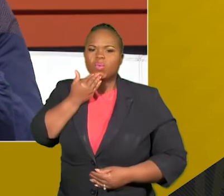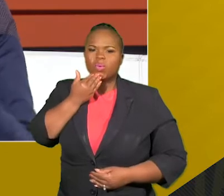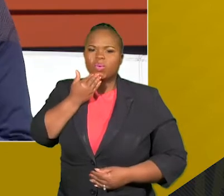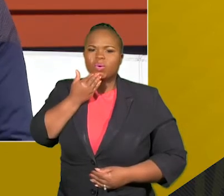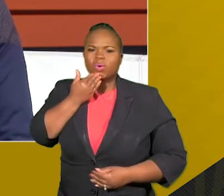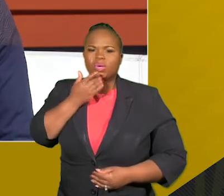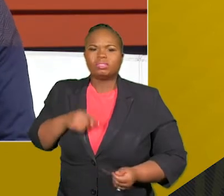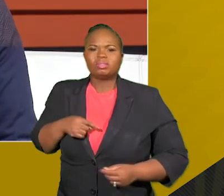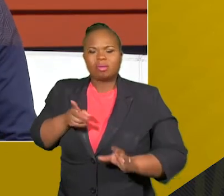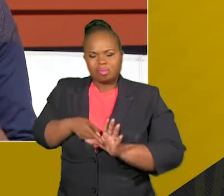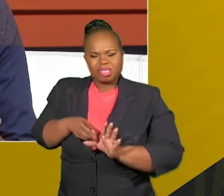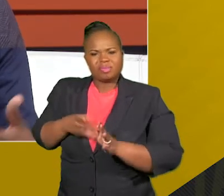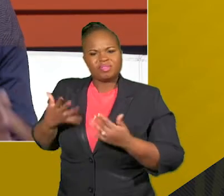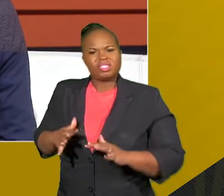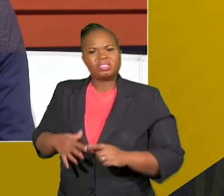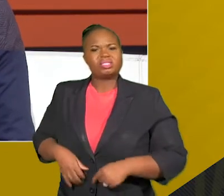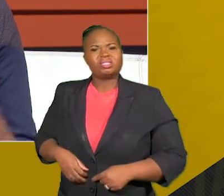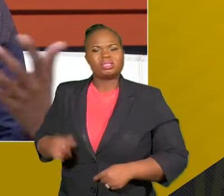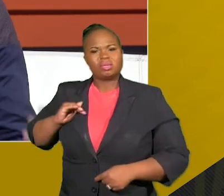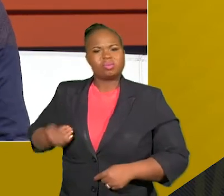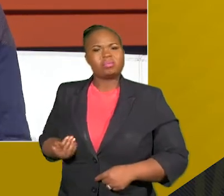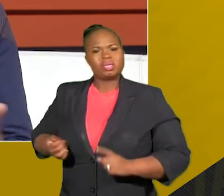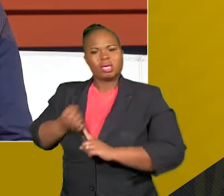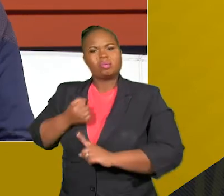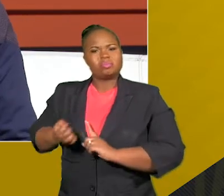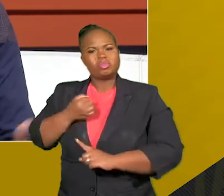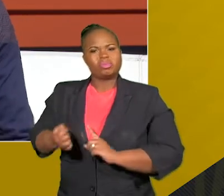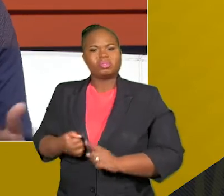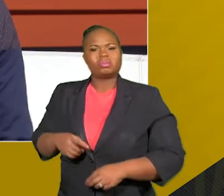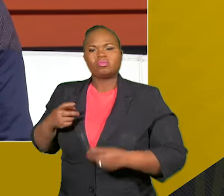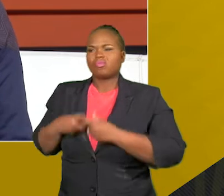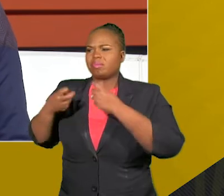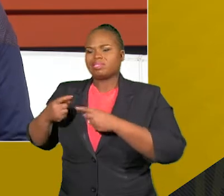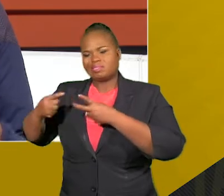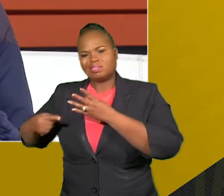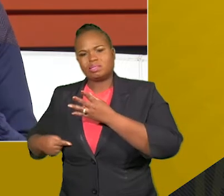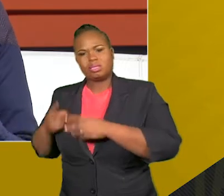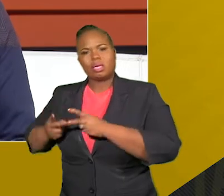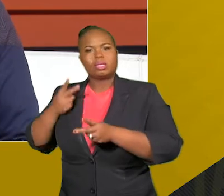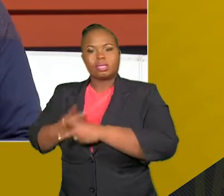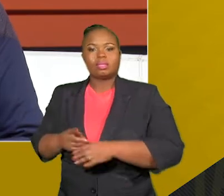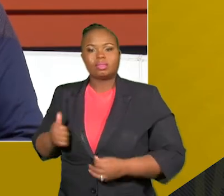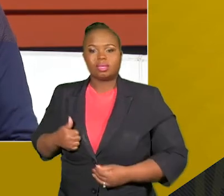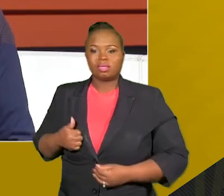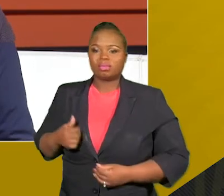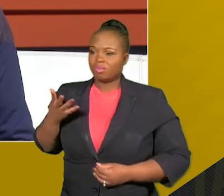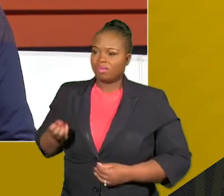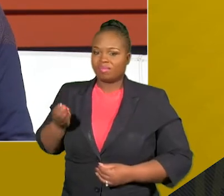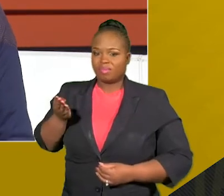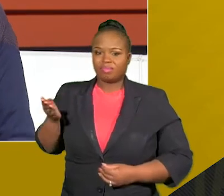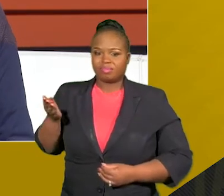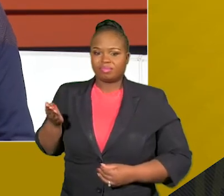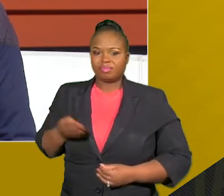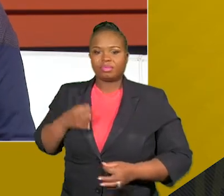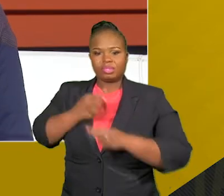know, fully participated in abusing women in femicide, rape, and all. And we then went out, we have in the